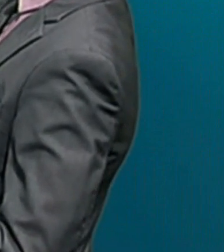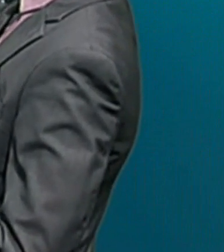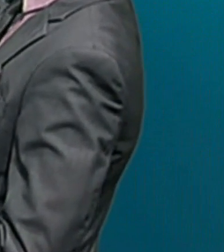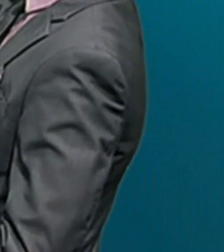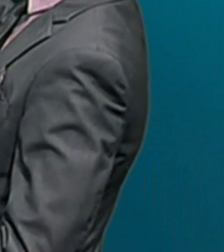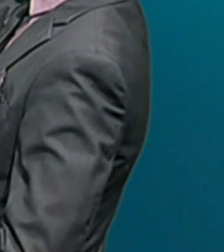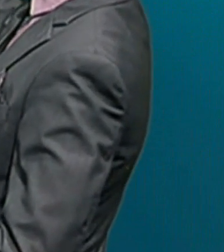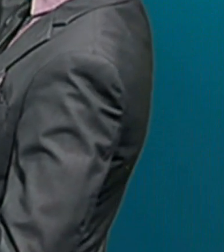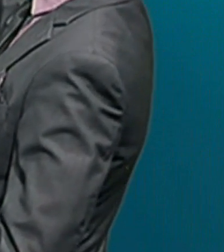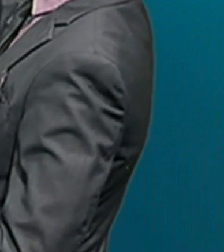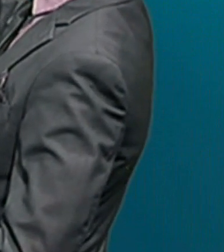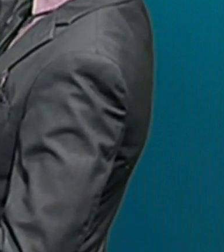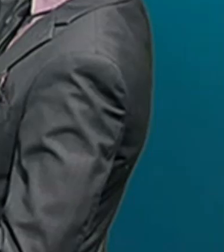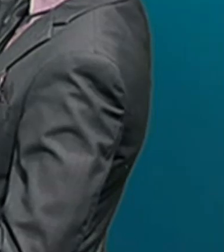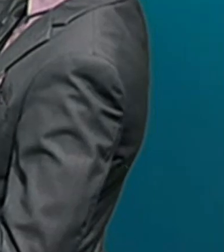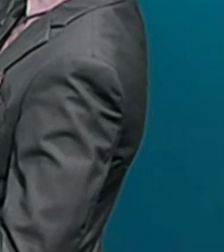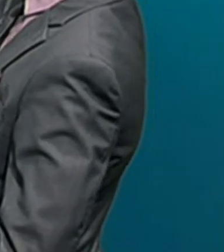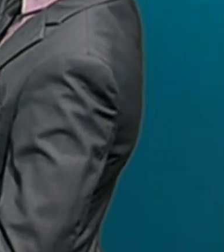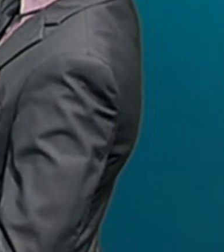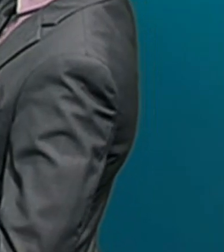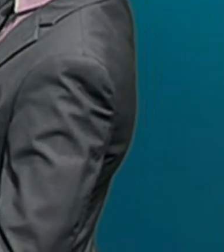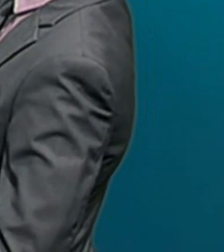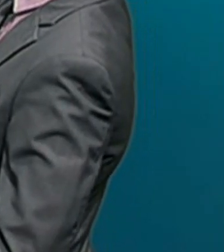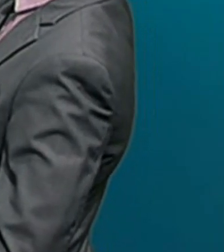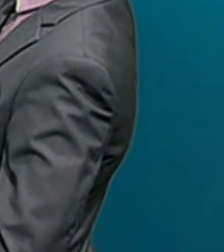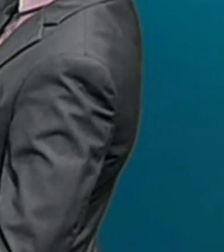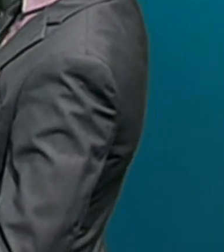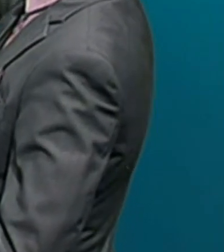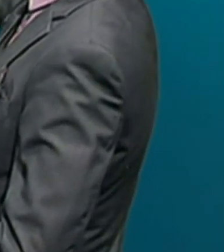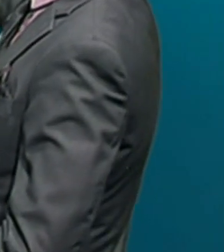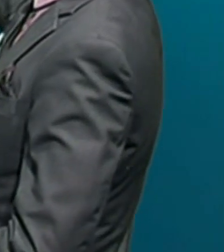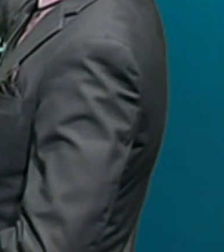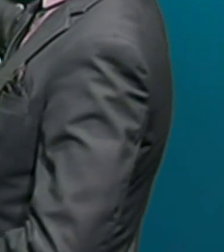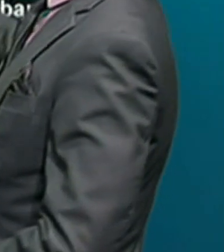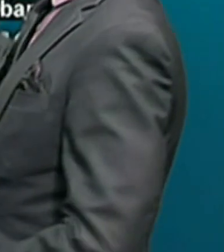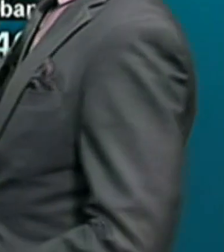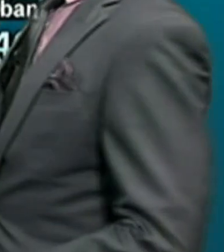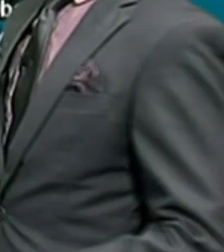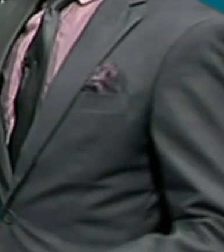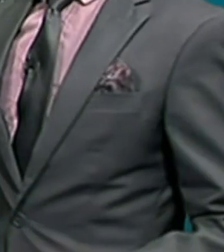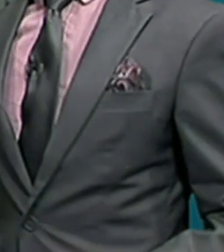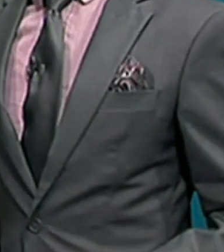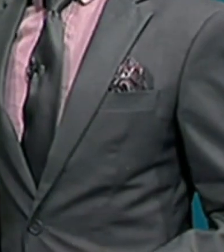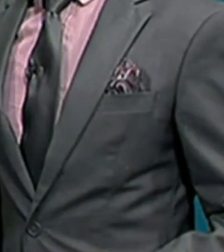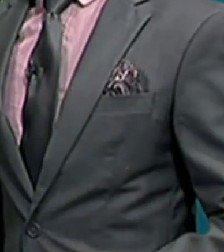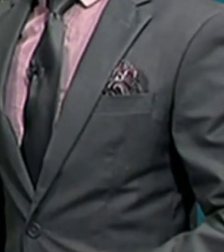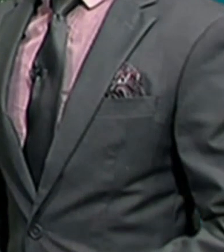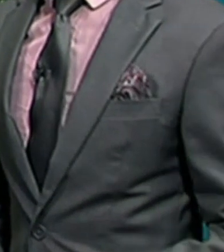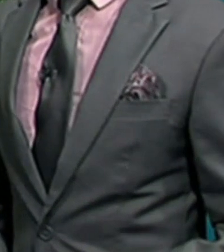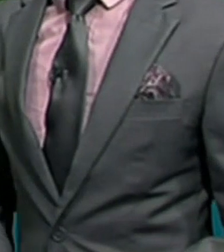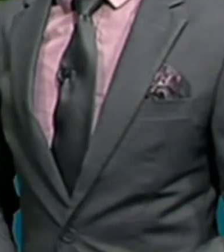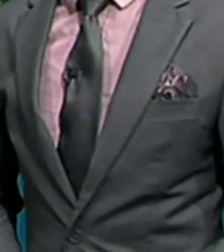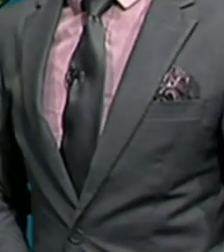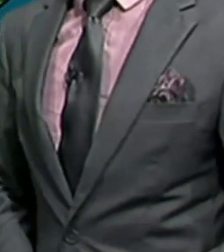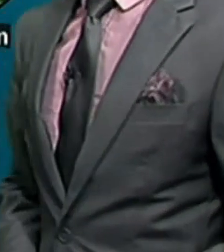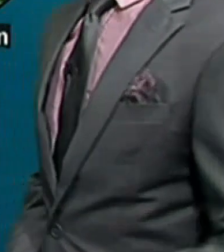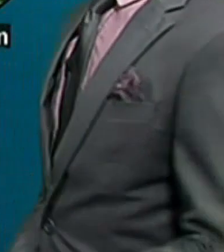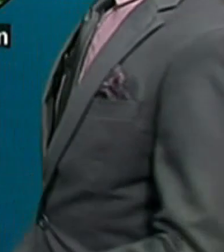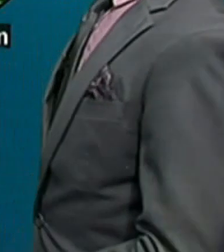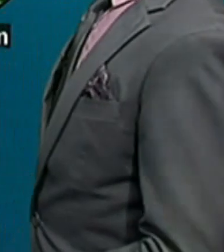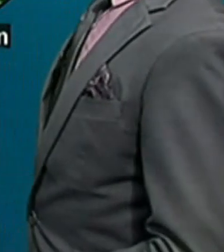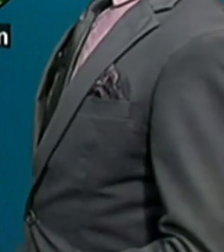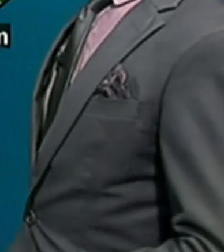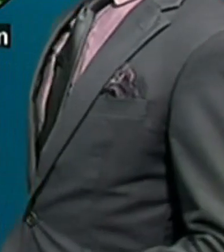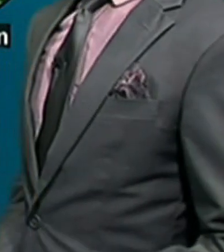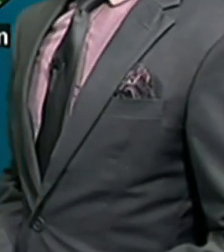ya Gauteng e tla ba gona ka diperesente tše 60 na godimo tša province ya Limpopo le gona ka Mpumalanga e tla ba e le gona le ka diperesente tše 60